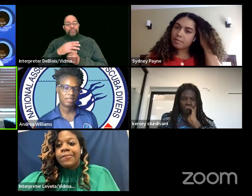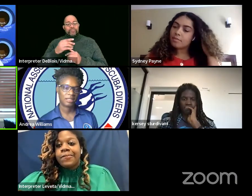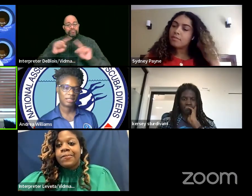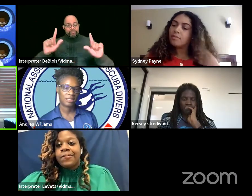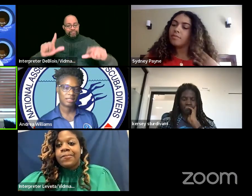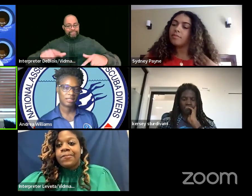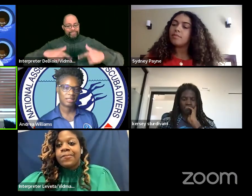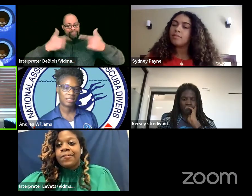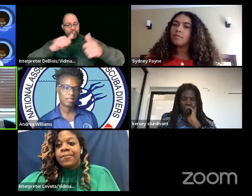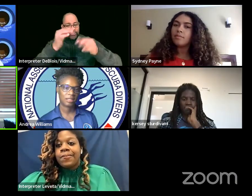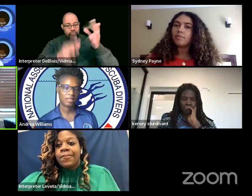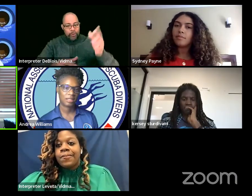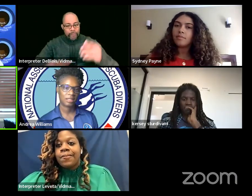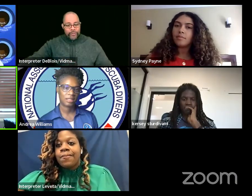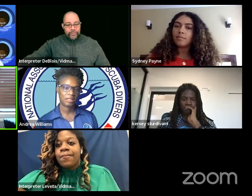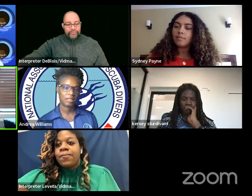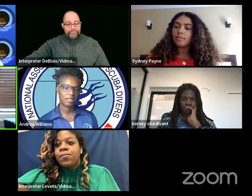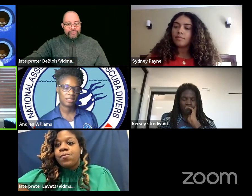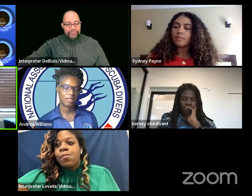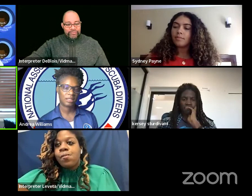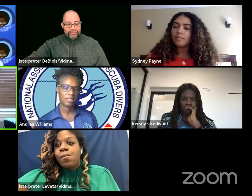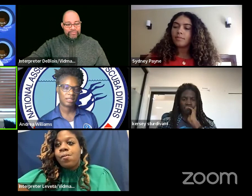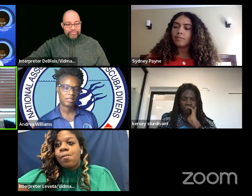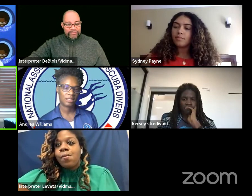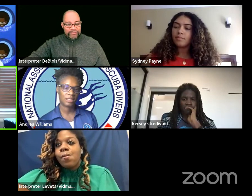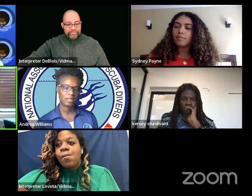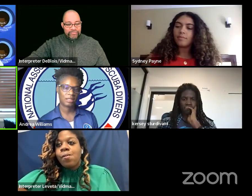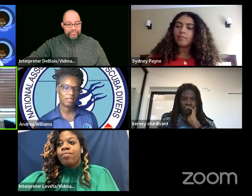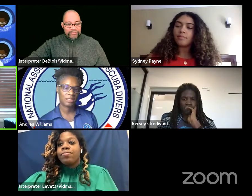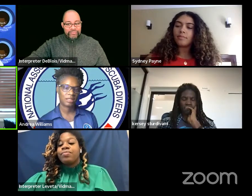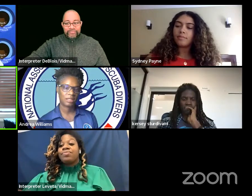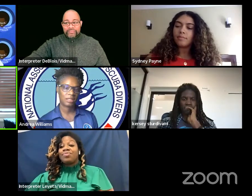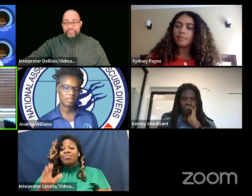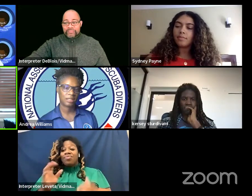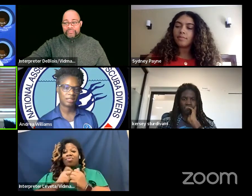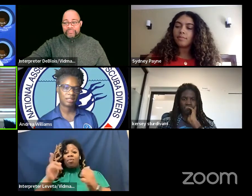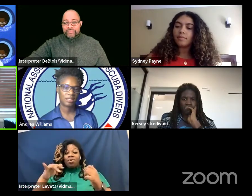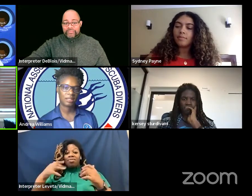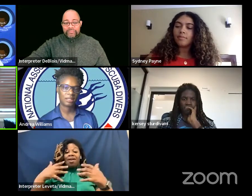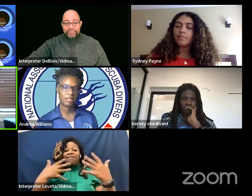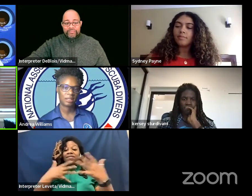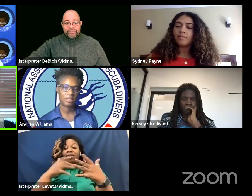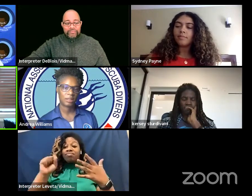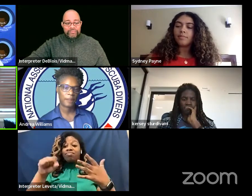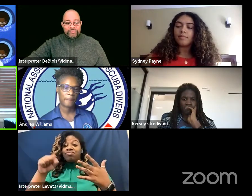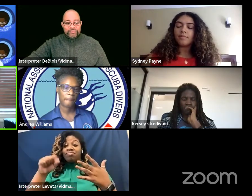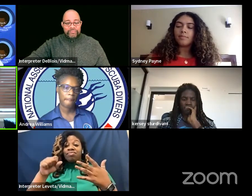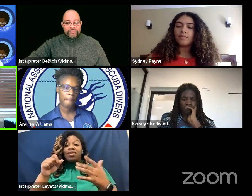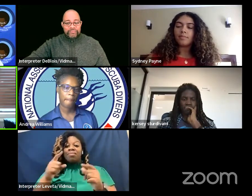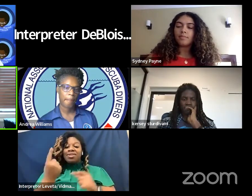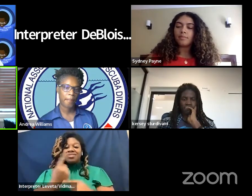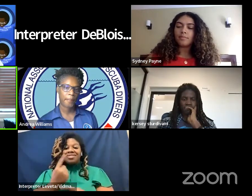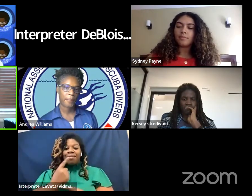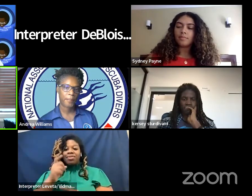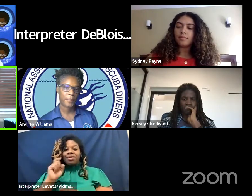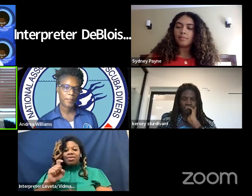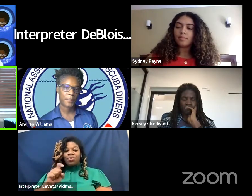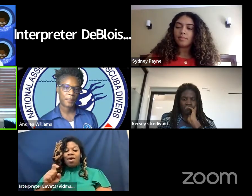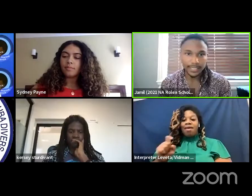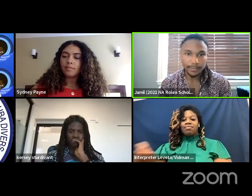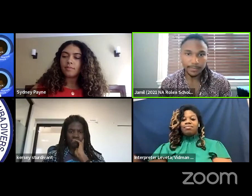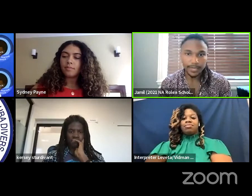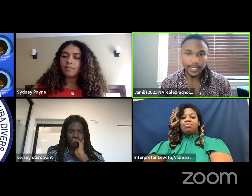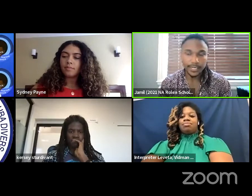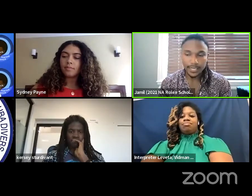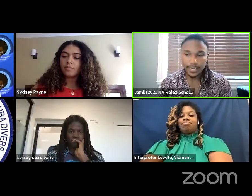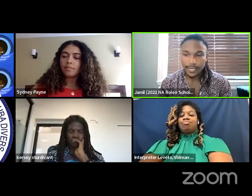But with all of that fear, it's just something that you have to conquer. One of the idioms that I